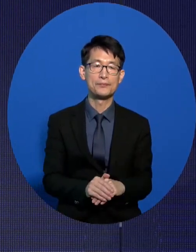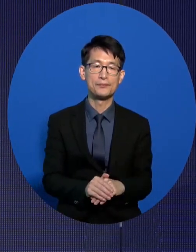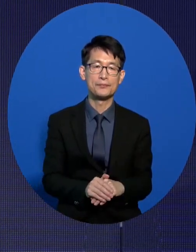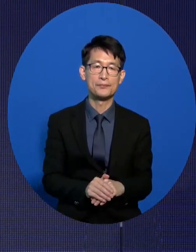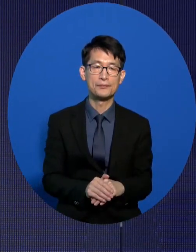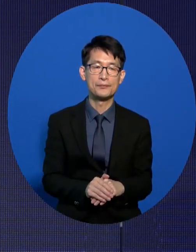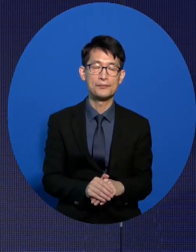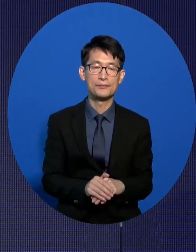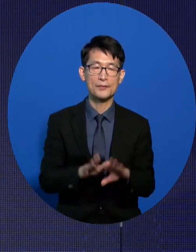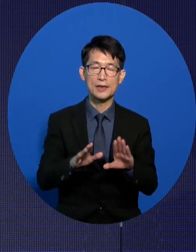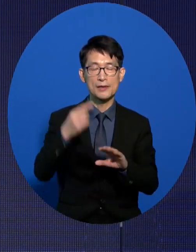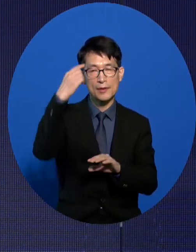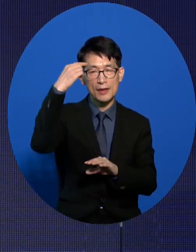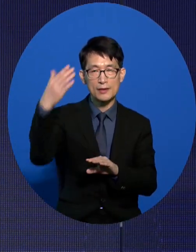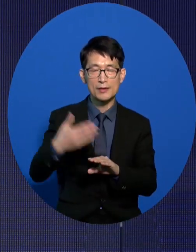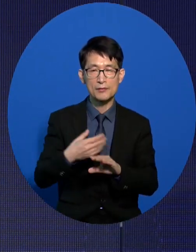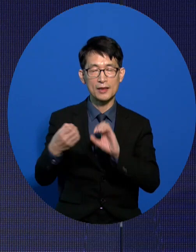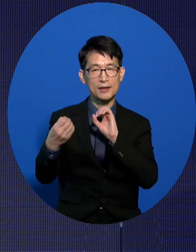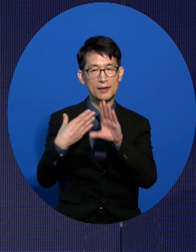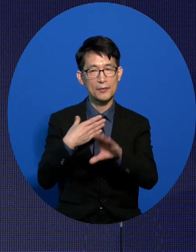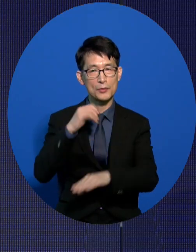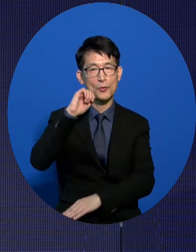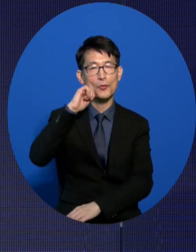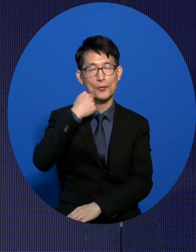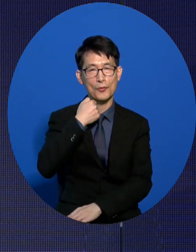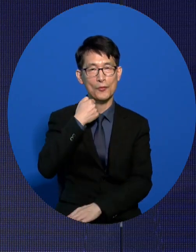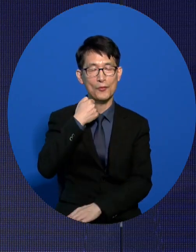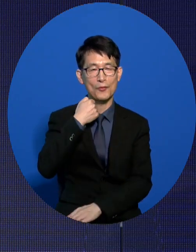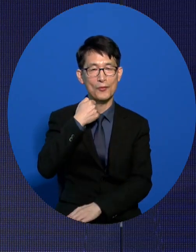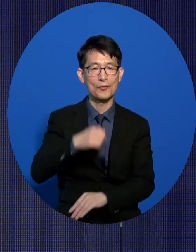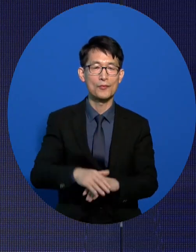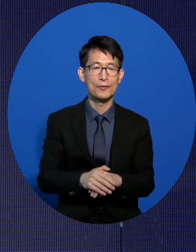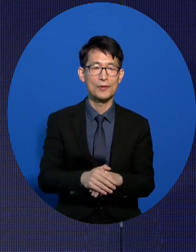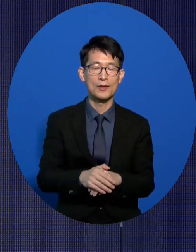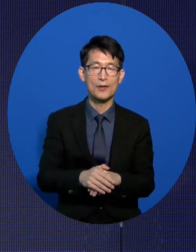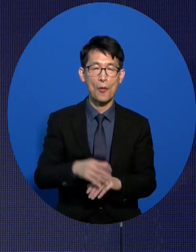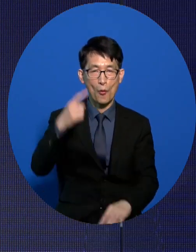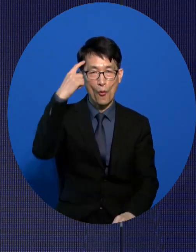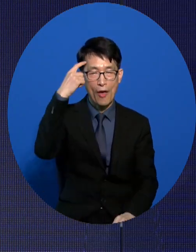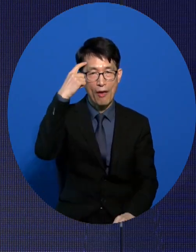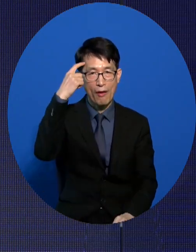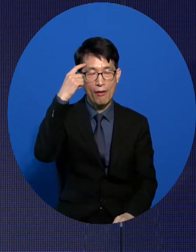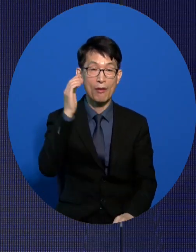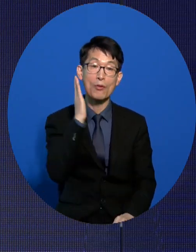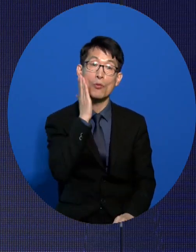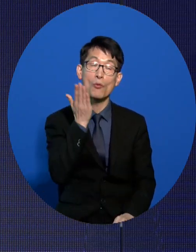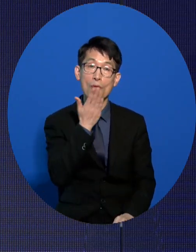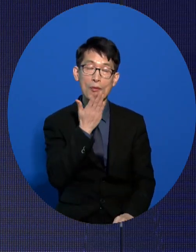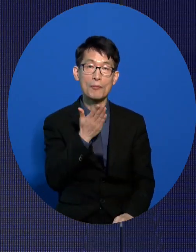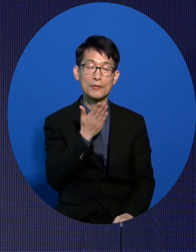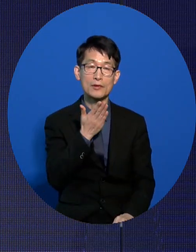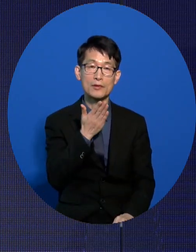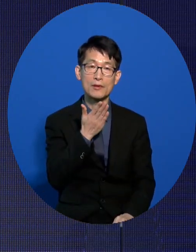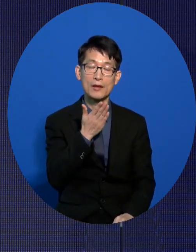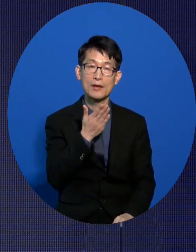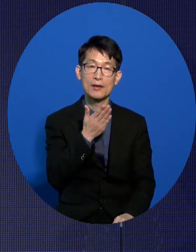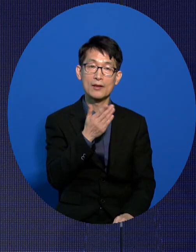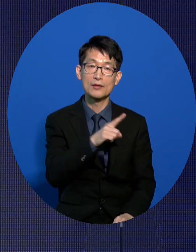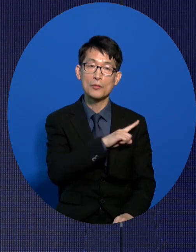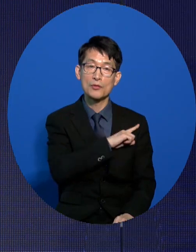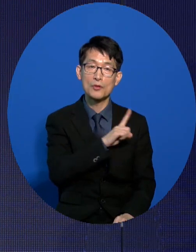text translation service should be provided together to those with hearing